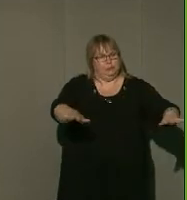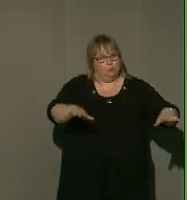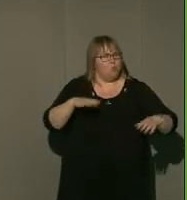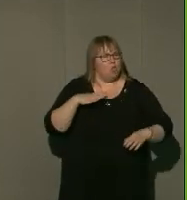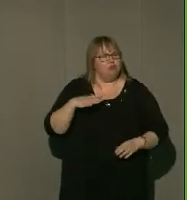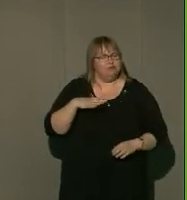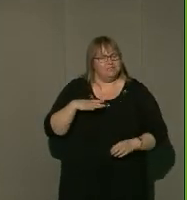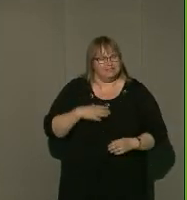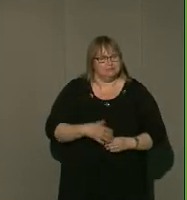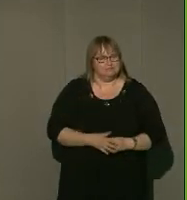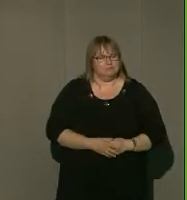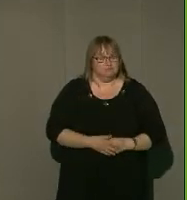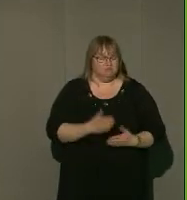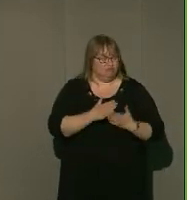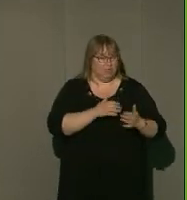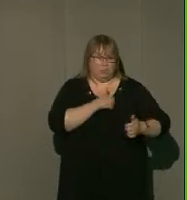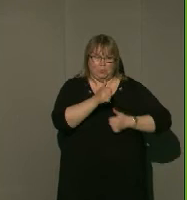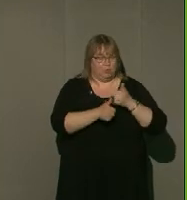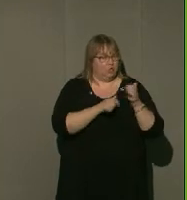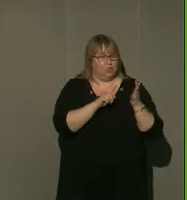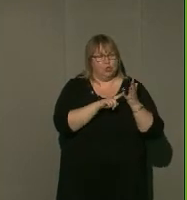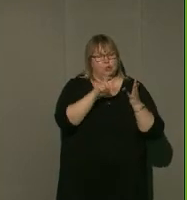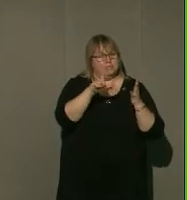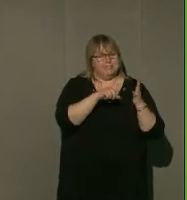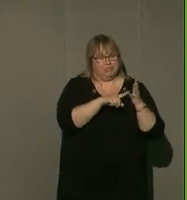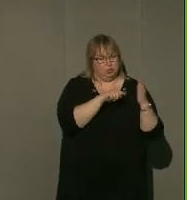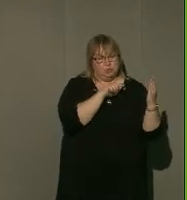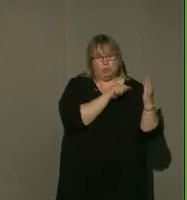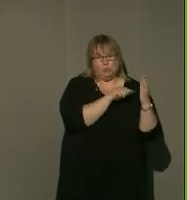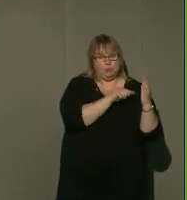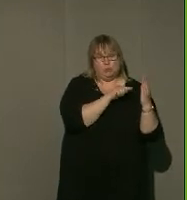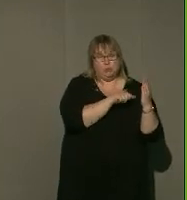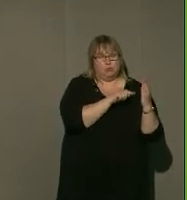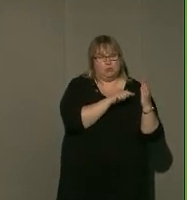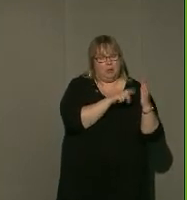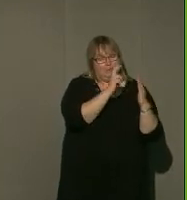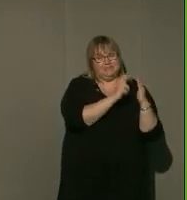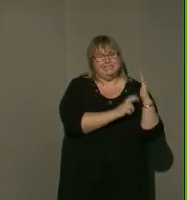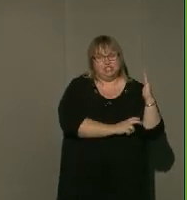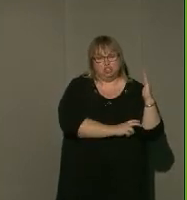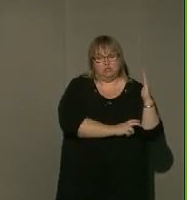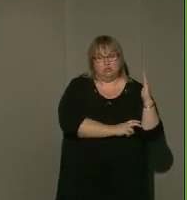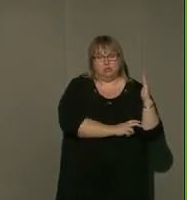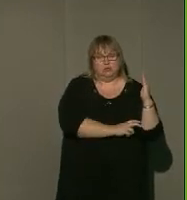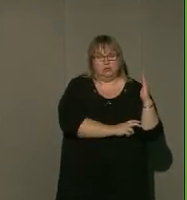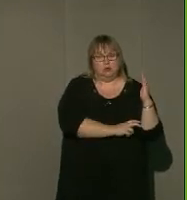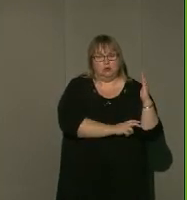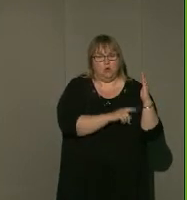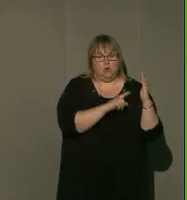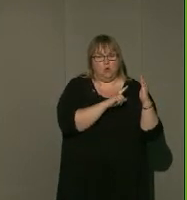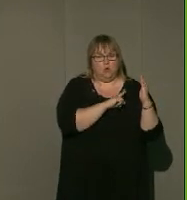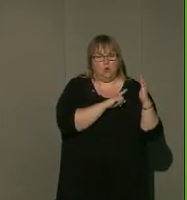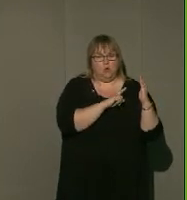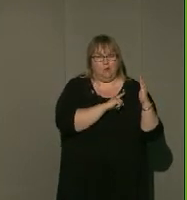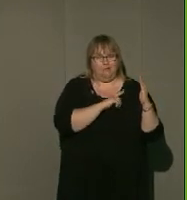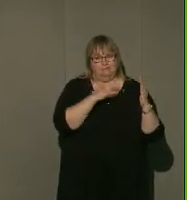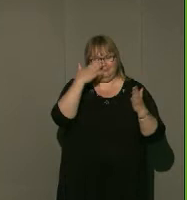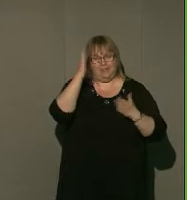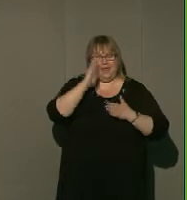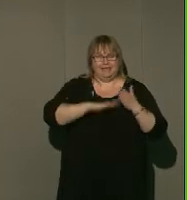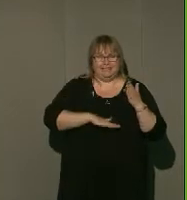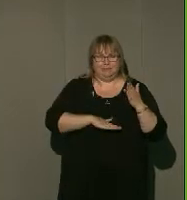would commend and appoint the UCU one because, those of us that have had glorious experiences, the